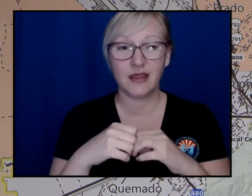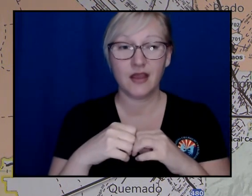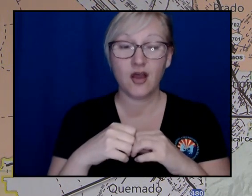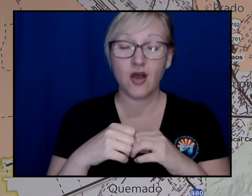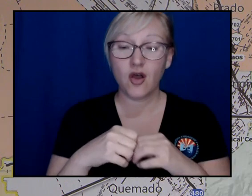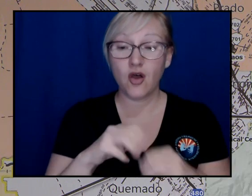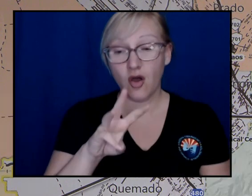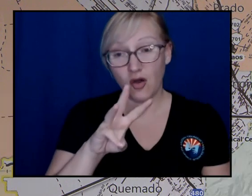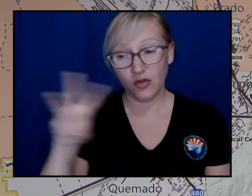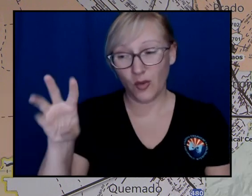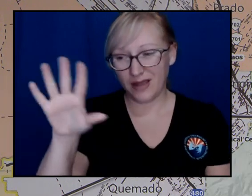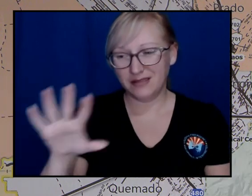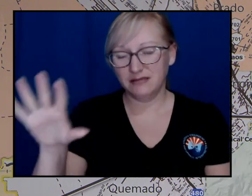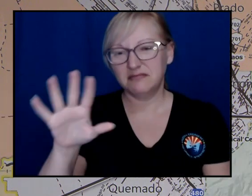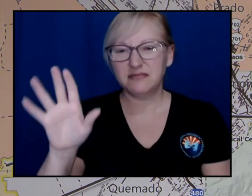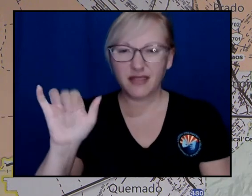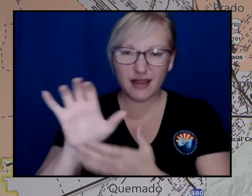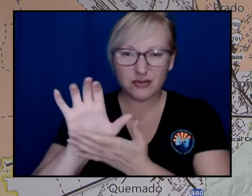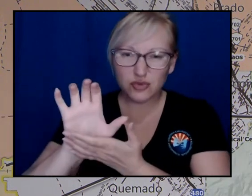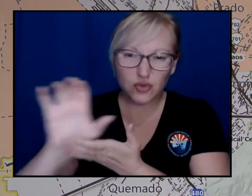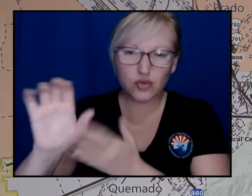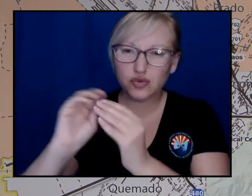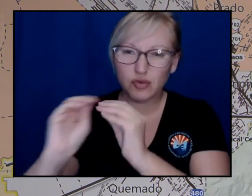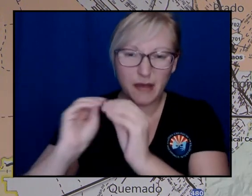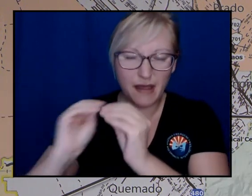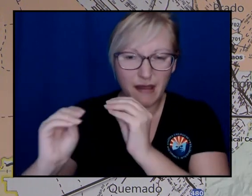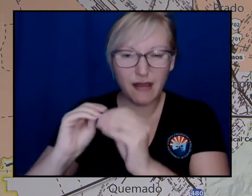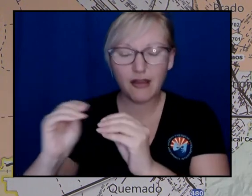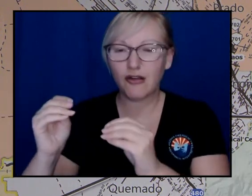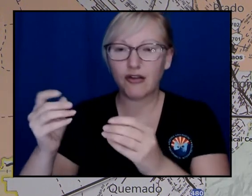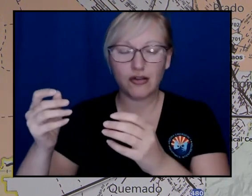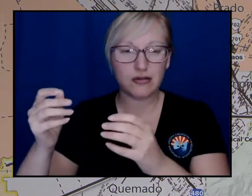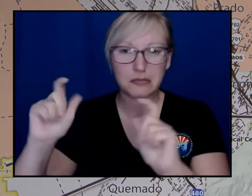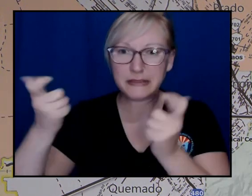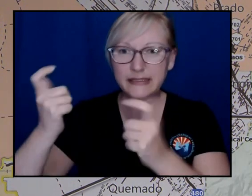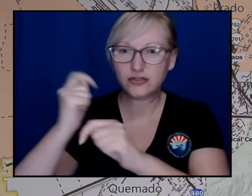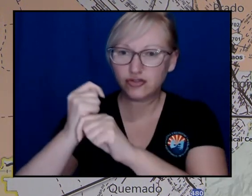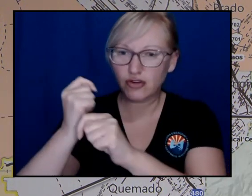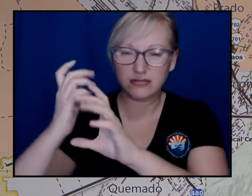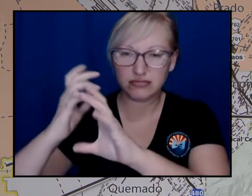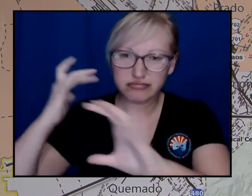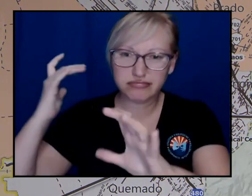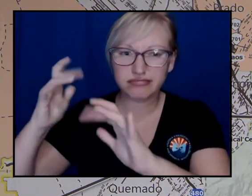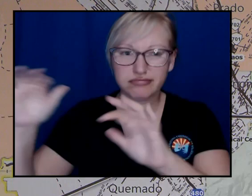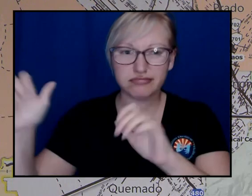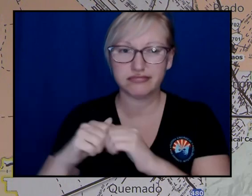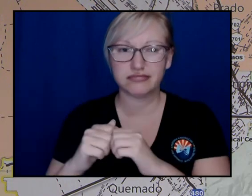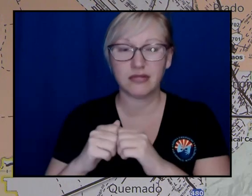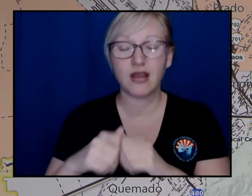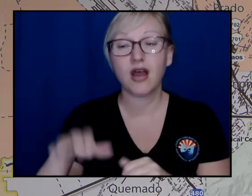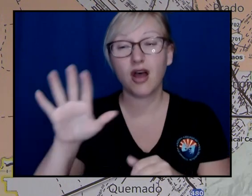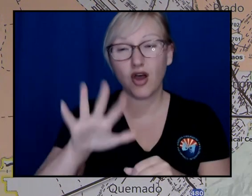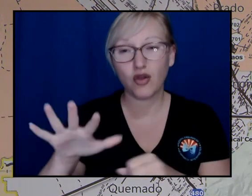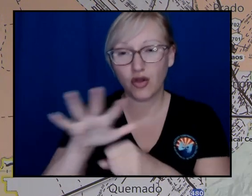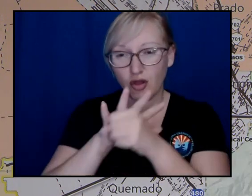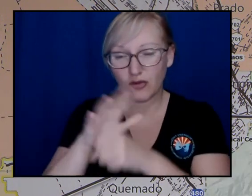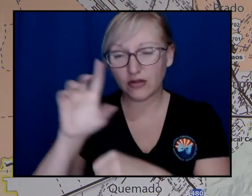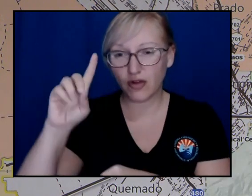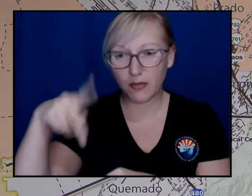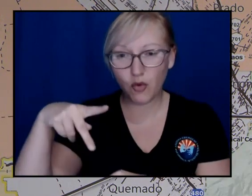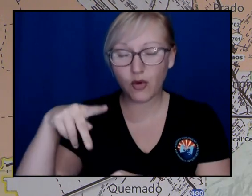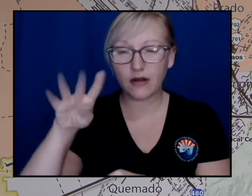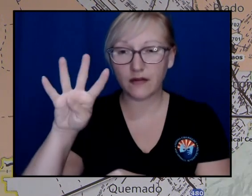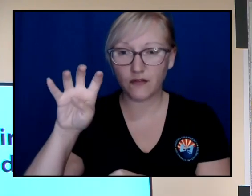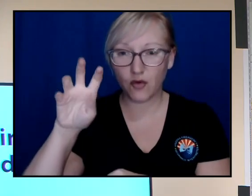just dozer repair work with heavy equipment. As you move to the west around drop point 426, that's a lot more